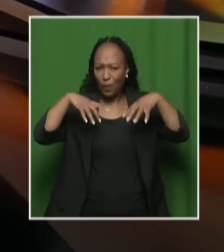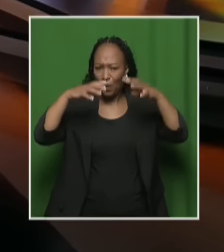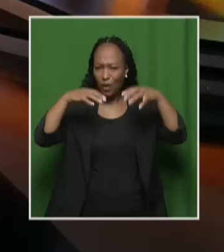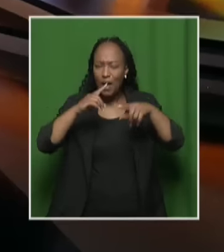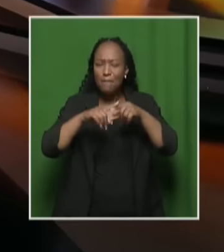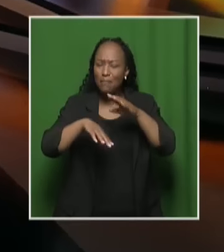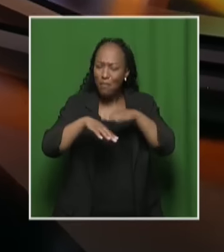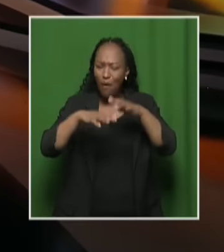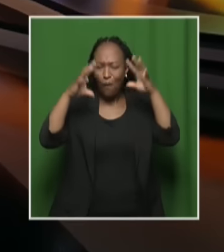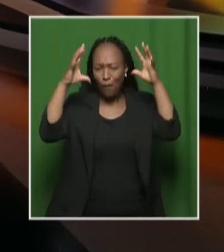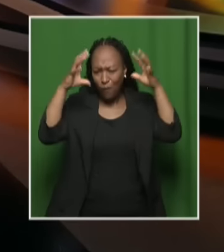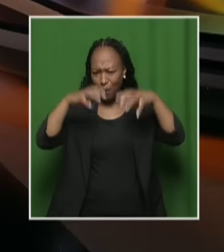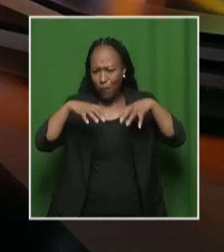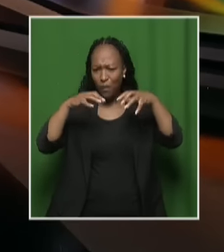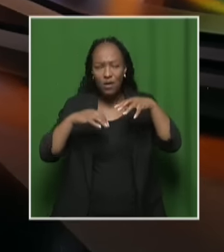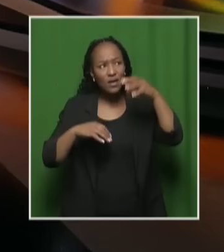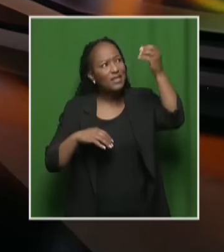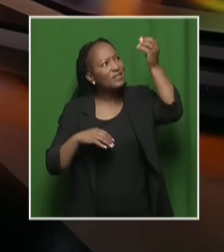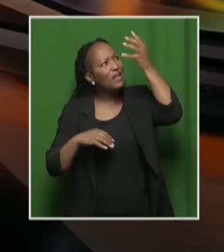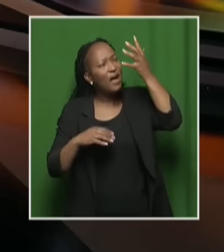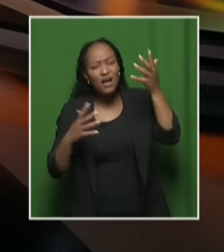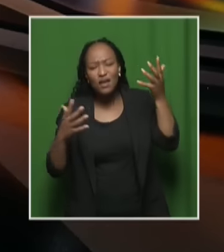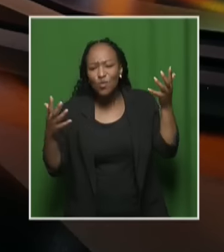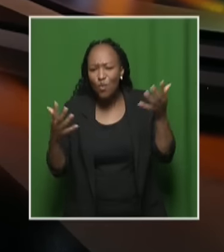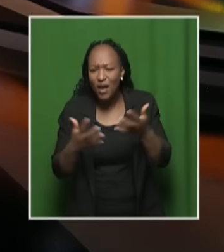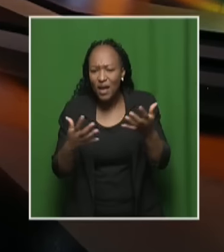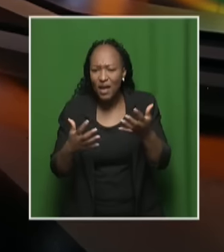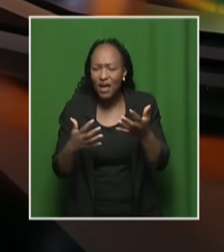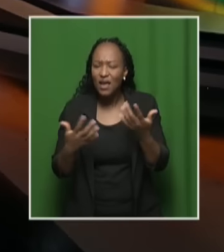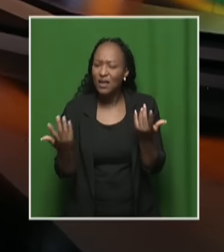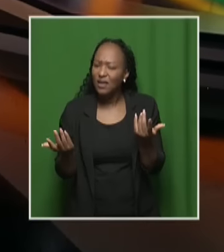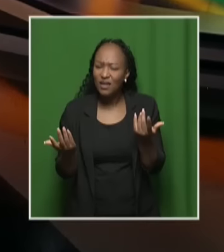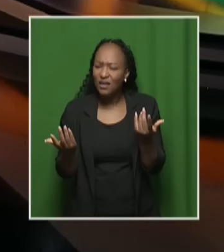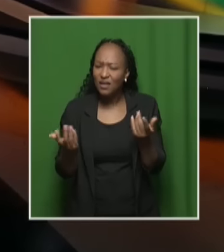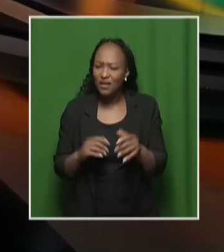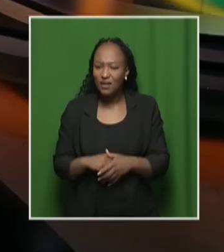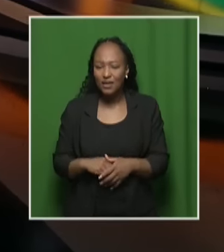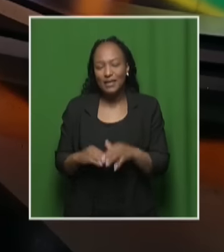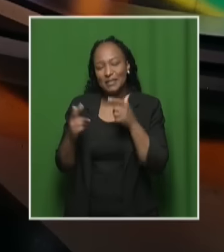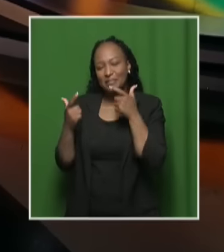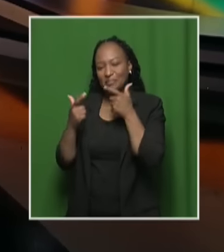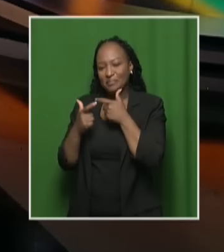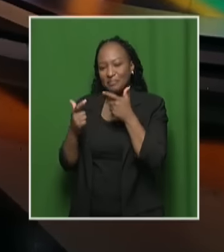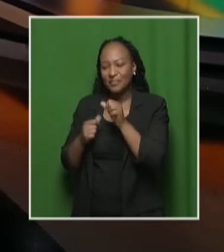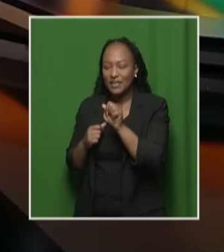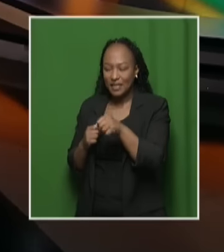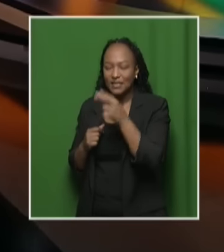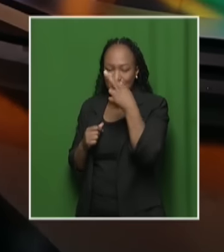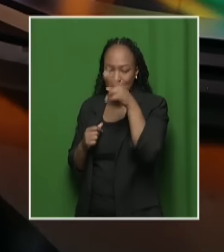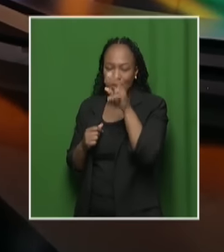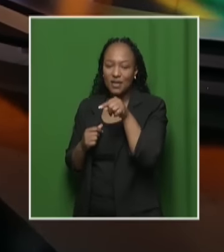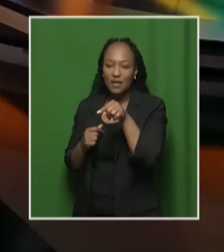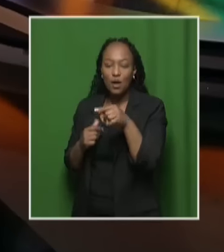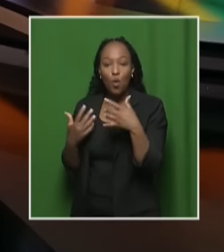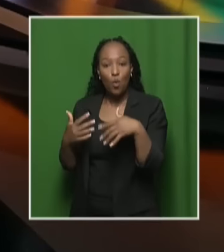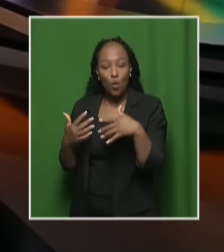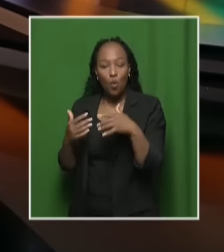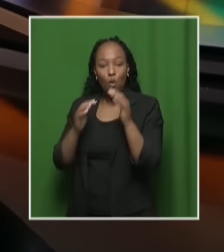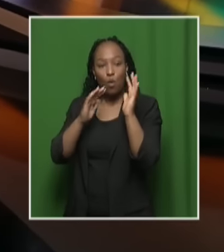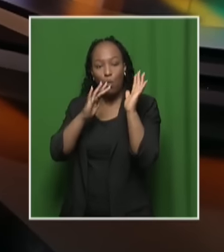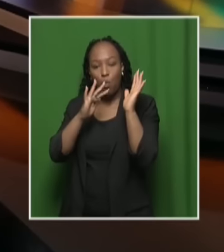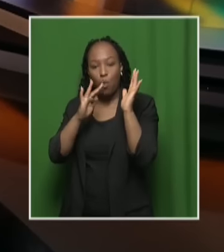than usual. And where's the sun? Where's the 4 seasons in one day? Yeah, you're right, Sakina. I mean, we've had a lot of extreme weather